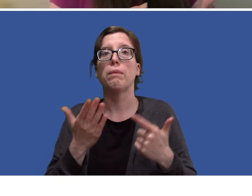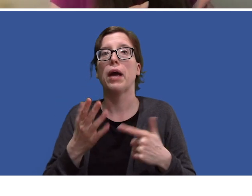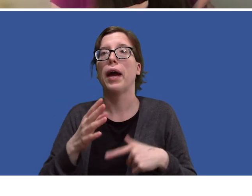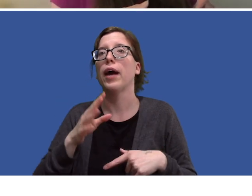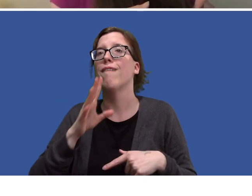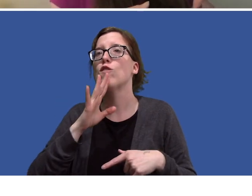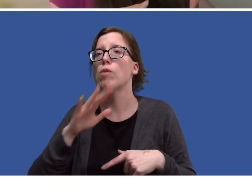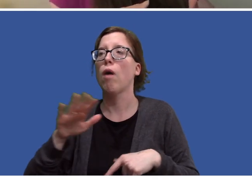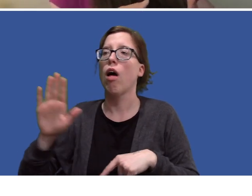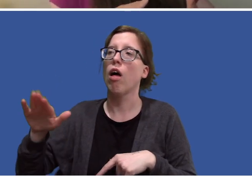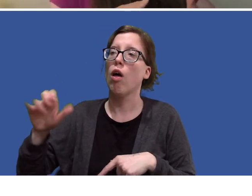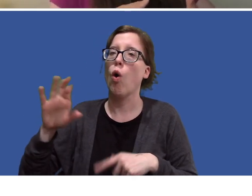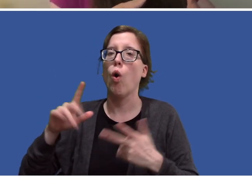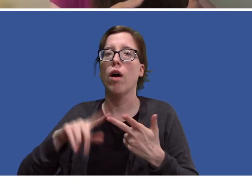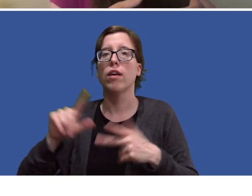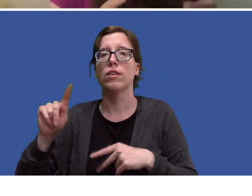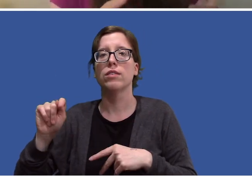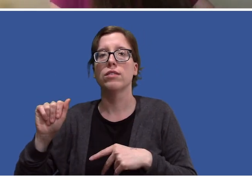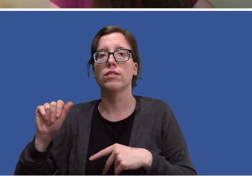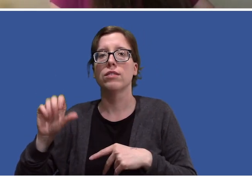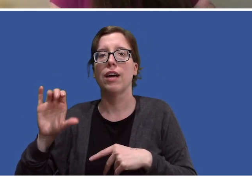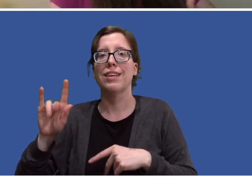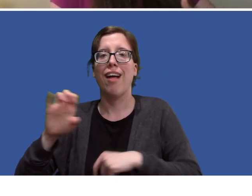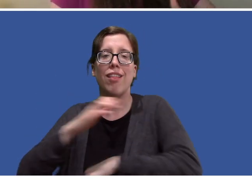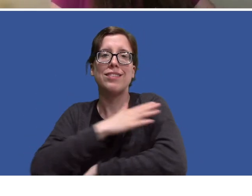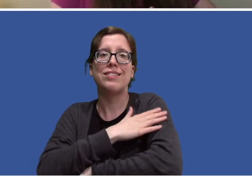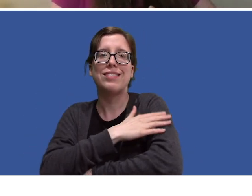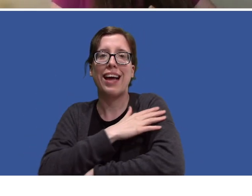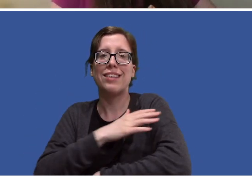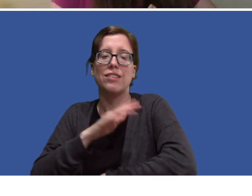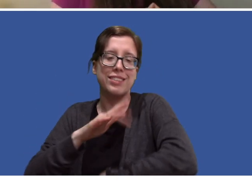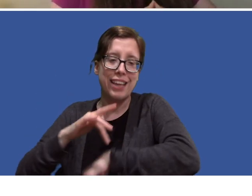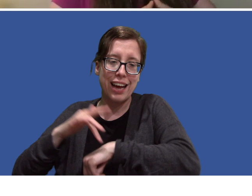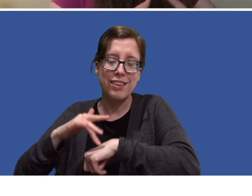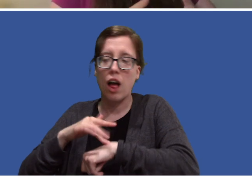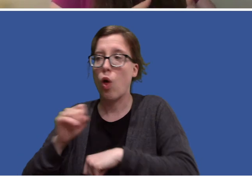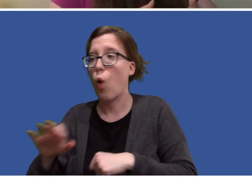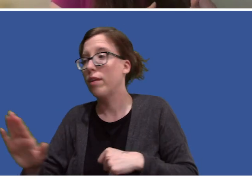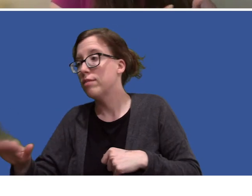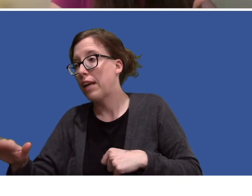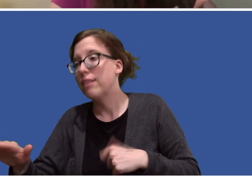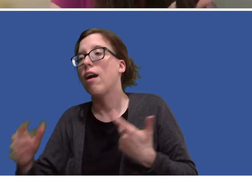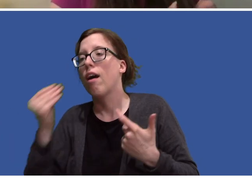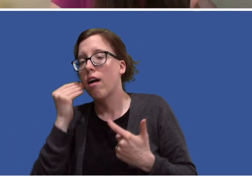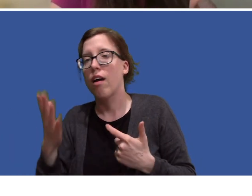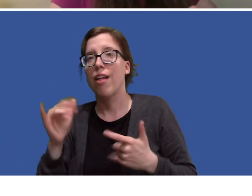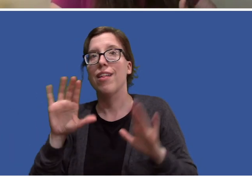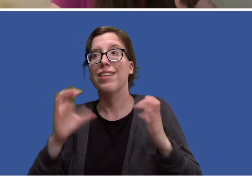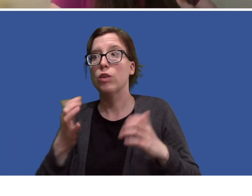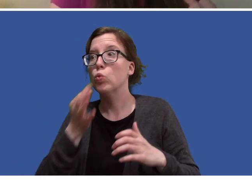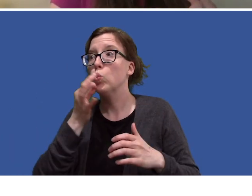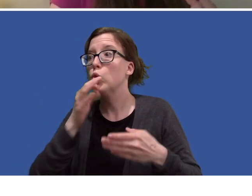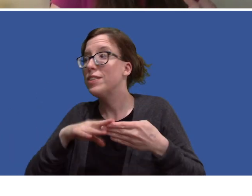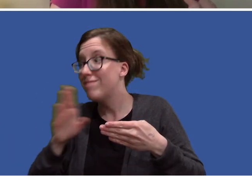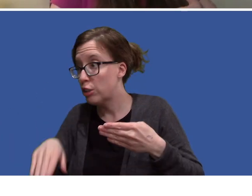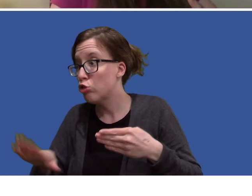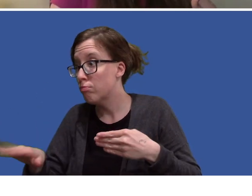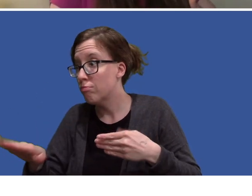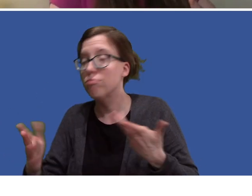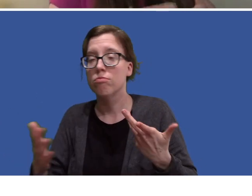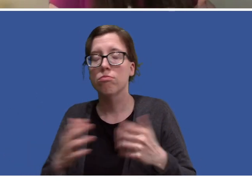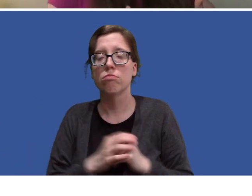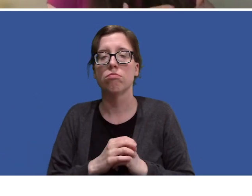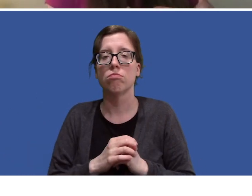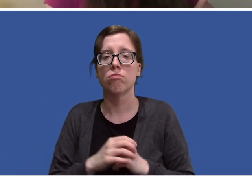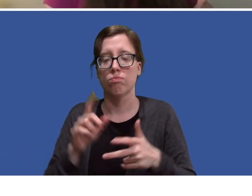an activity or class is going to end. Additionally, making sure that staff is present